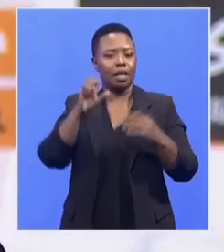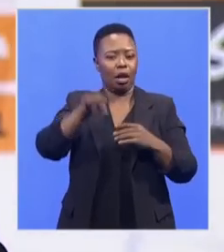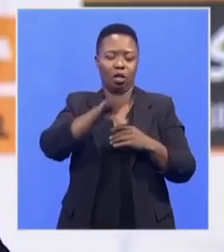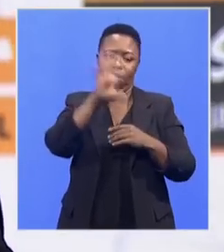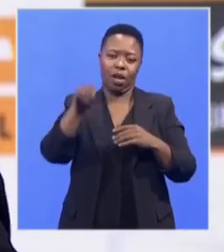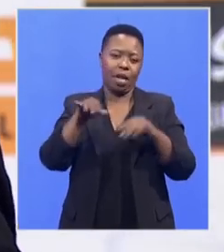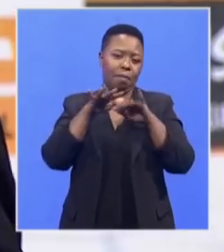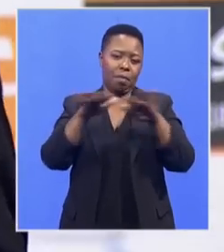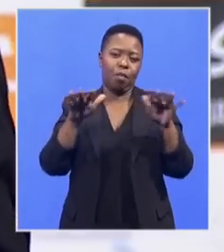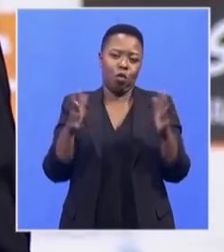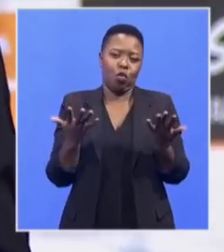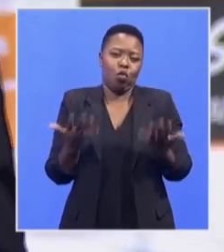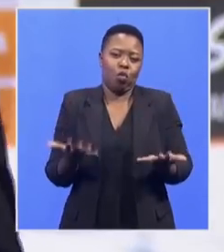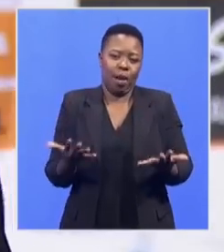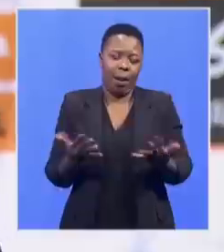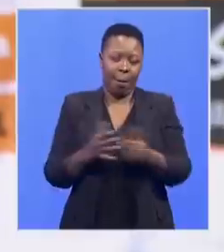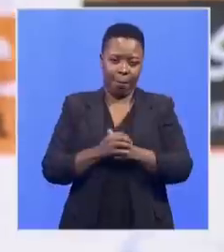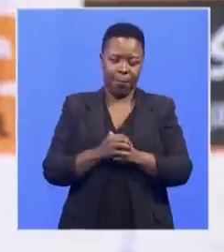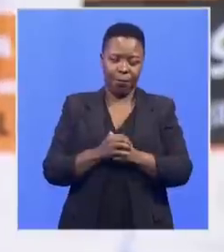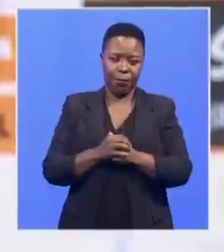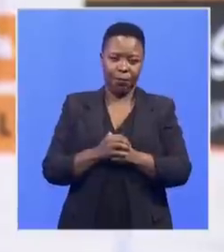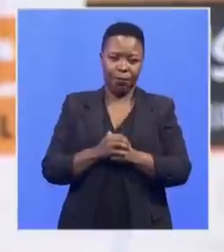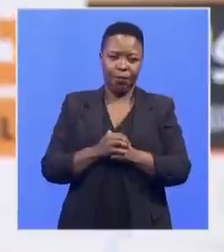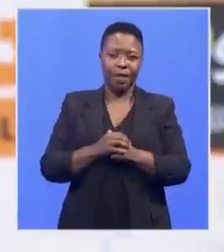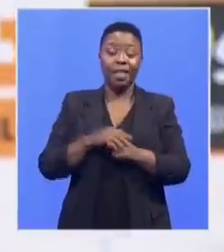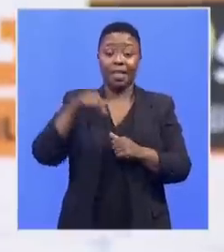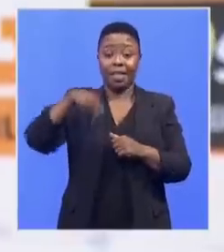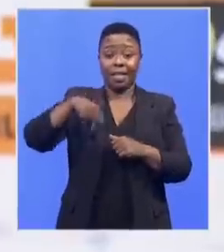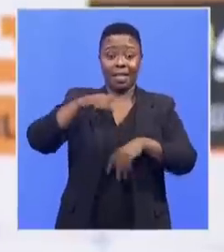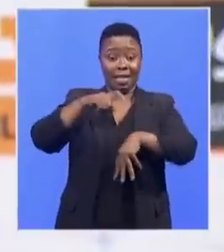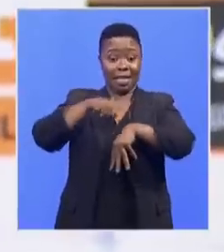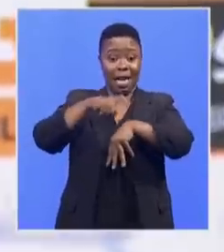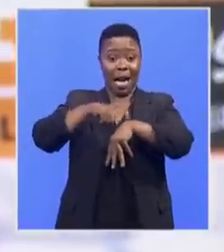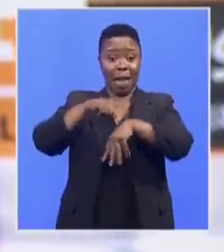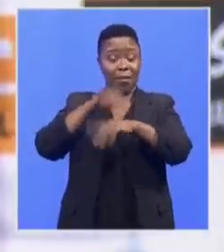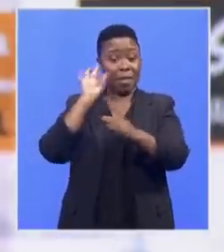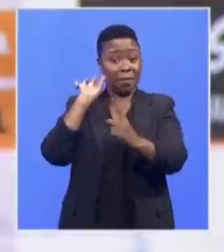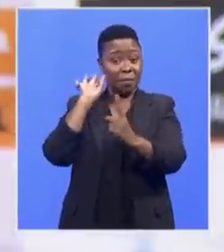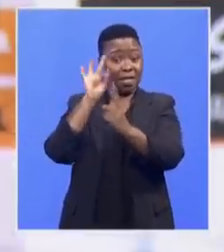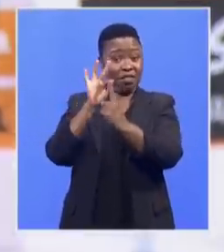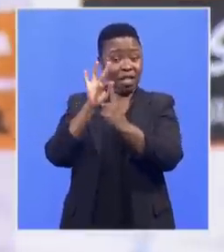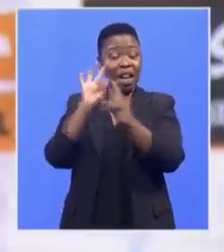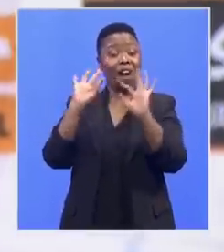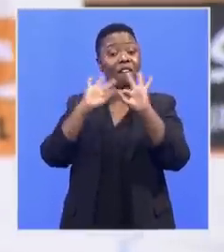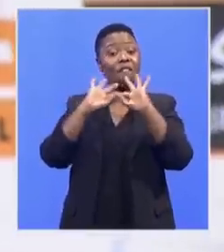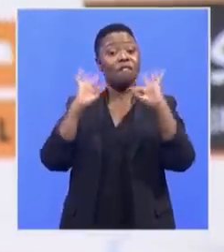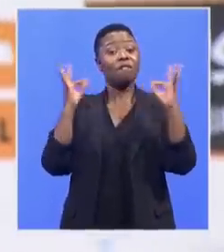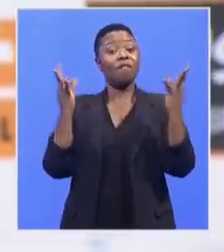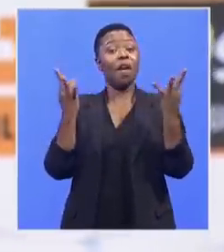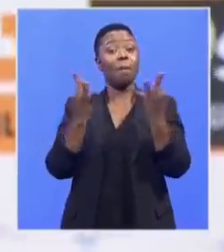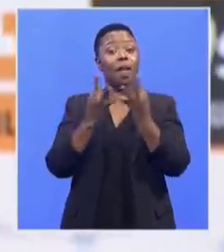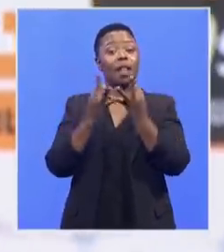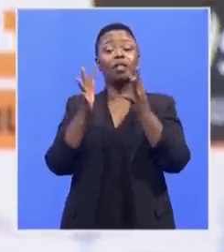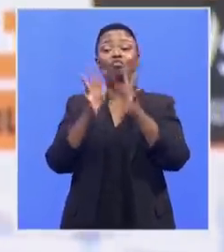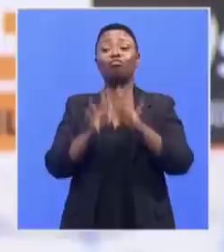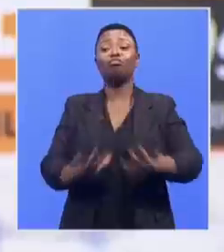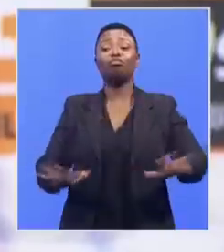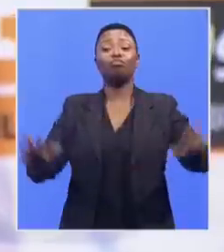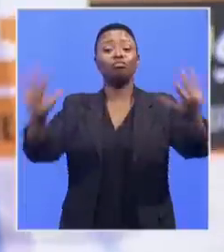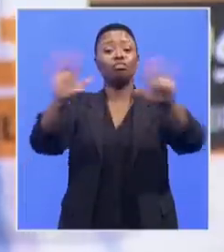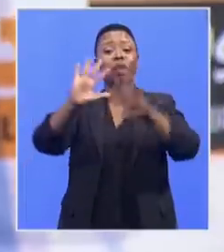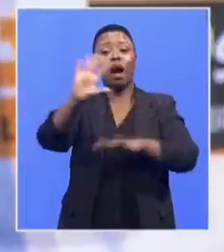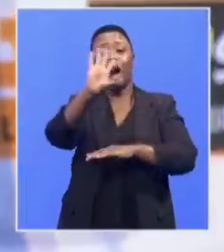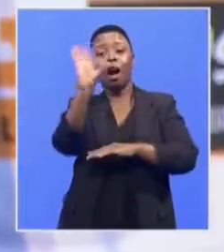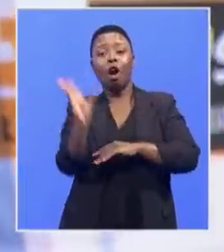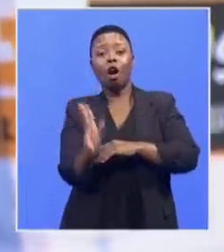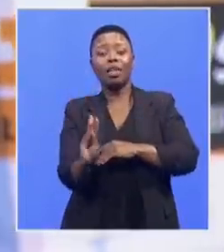At this time in particular, families across the country are experiencing